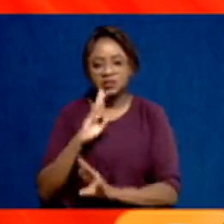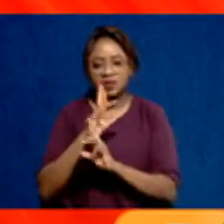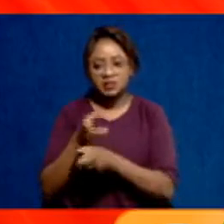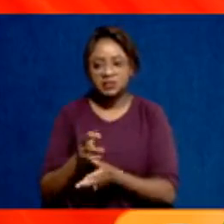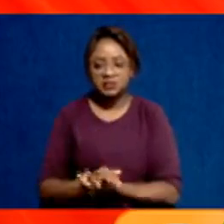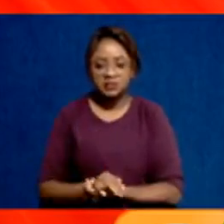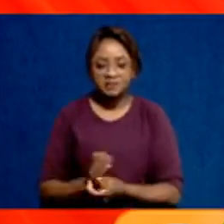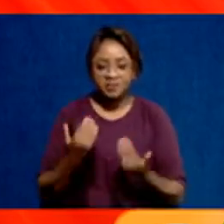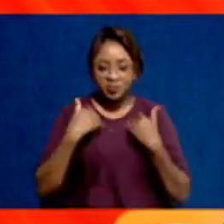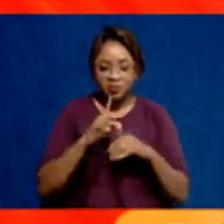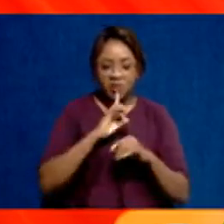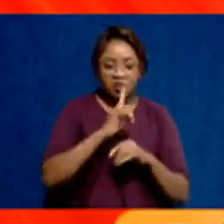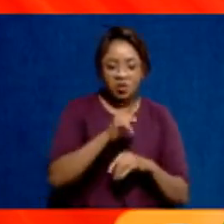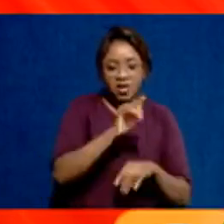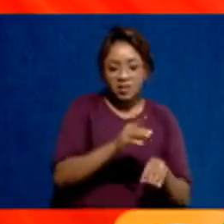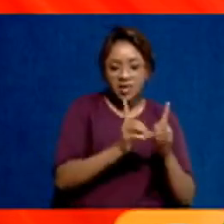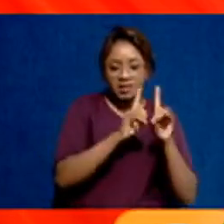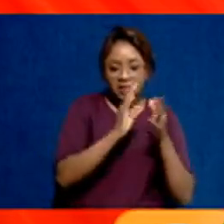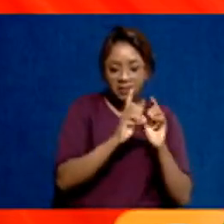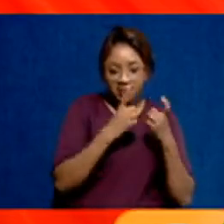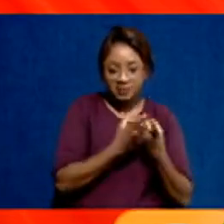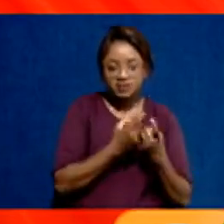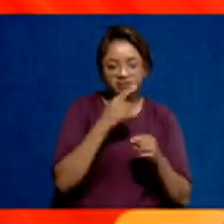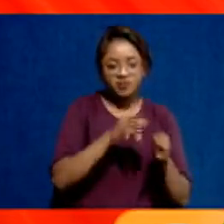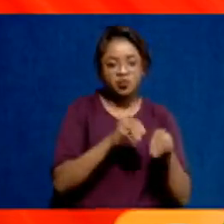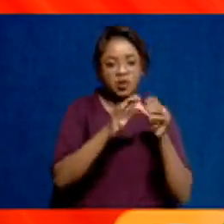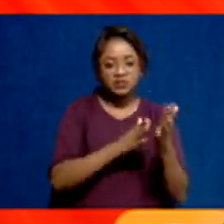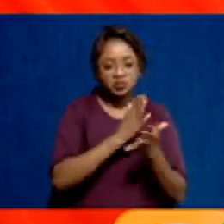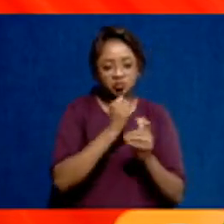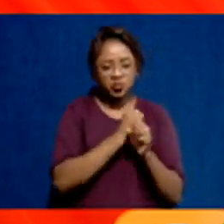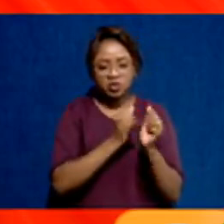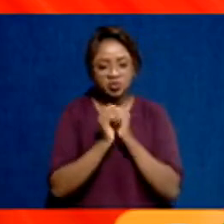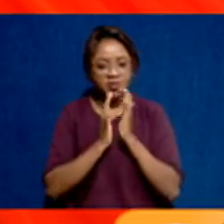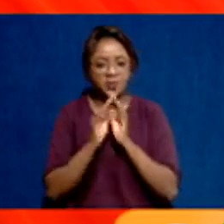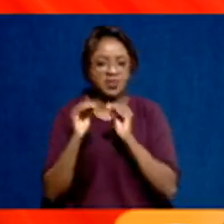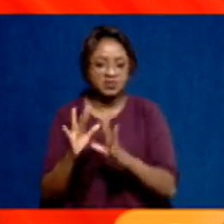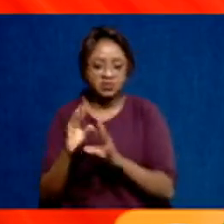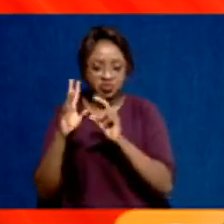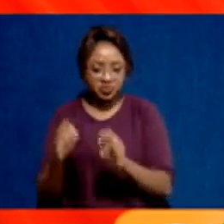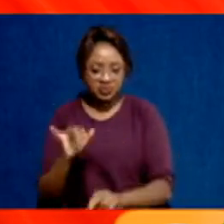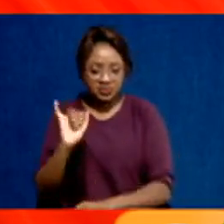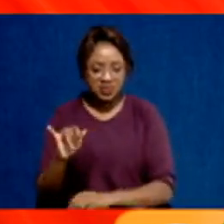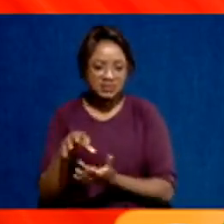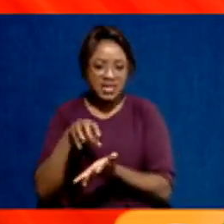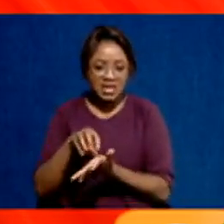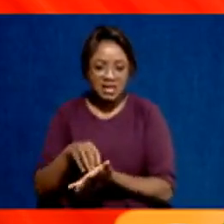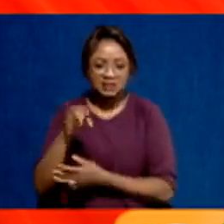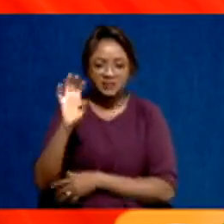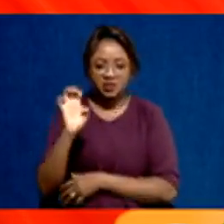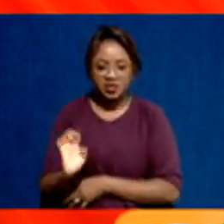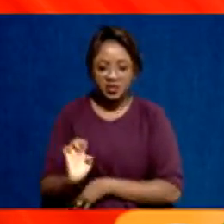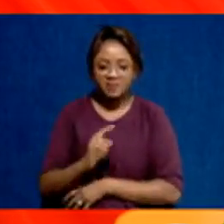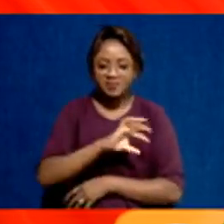of Quality Assurance to work with the field officers and teachers to investigate this E grade cases in each